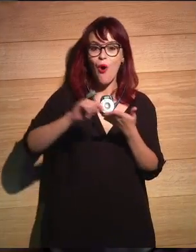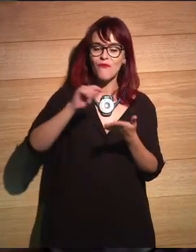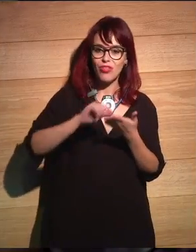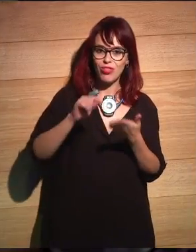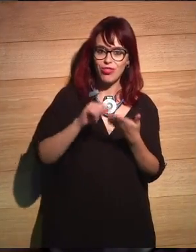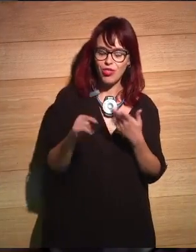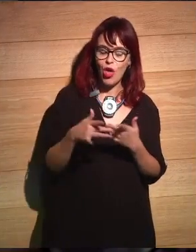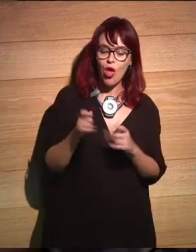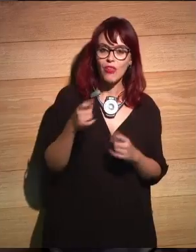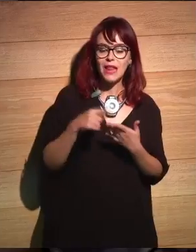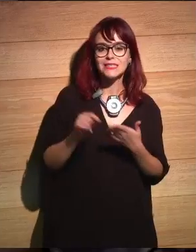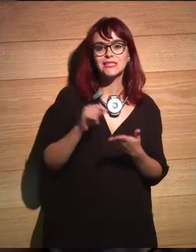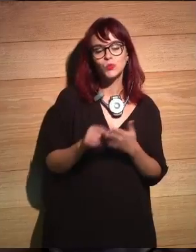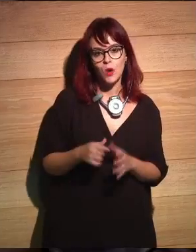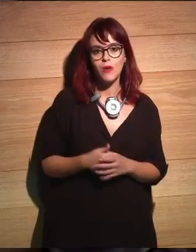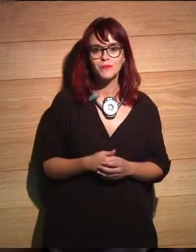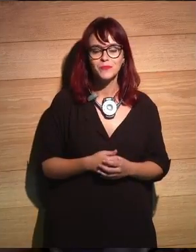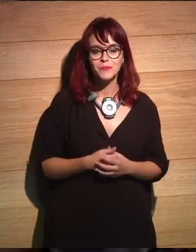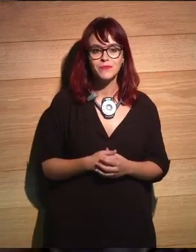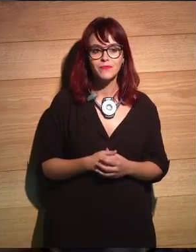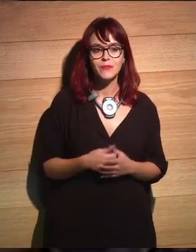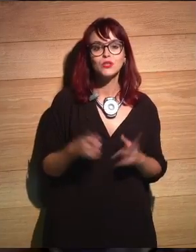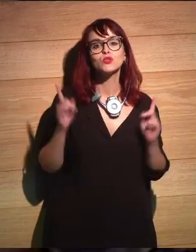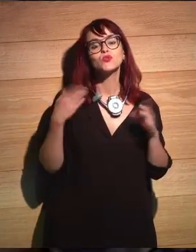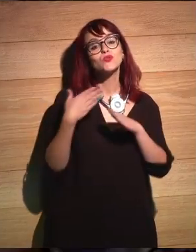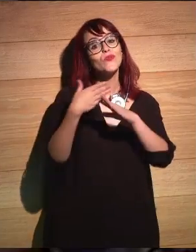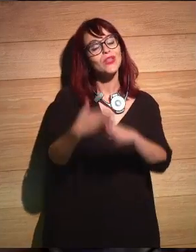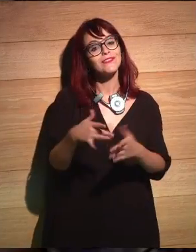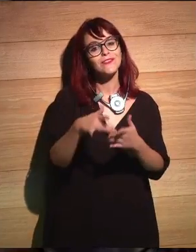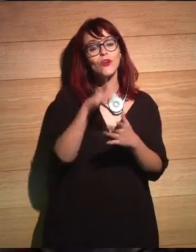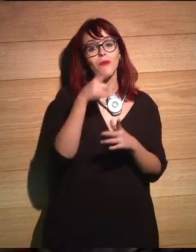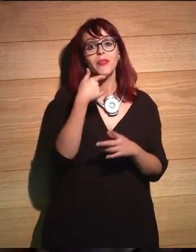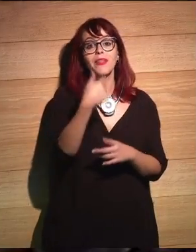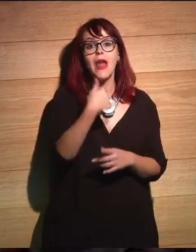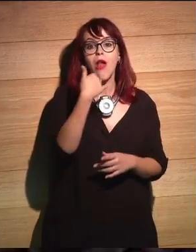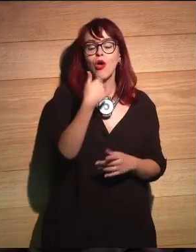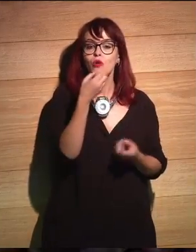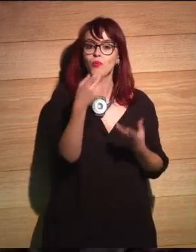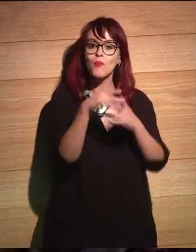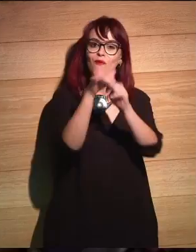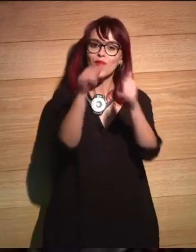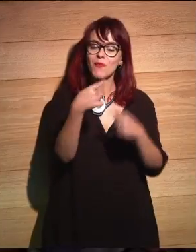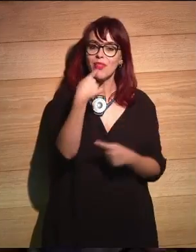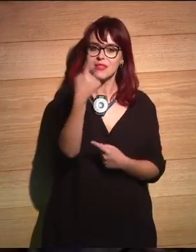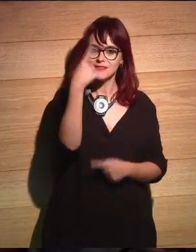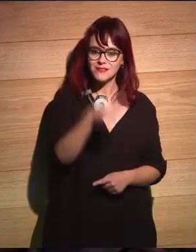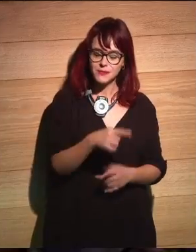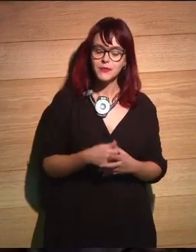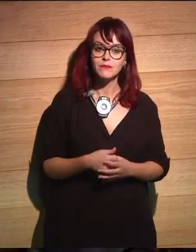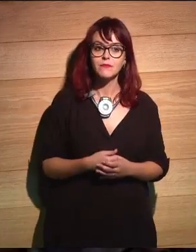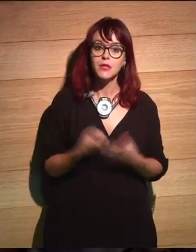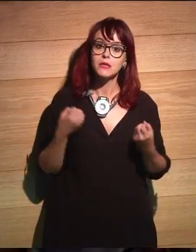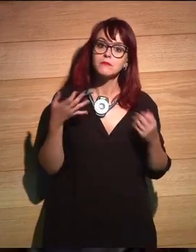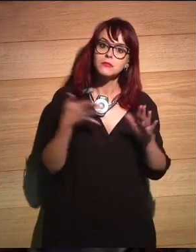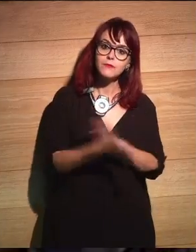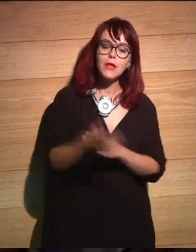lot to do with the occupation of writing. It is not enough to have something to say, you have to know how